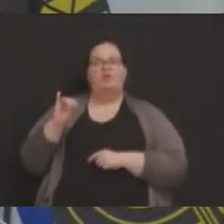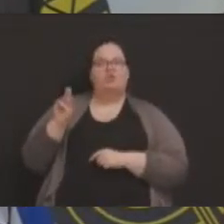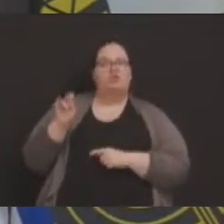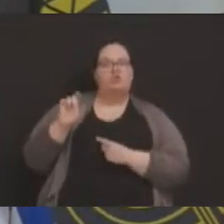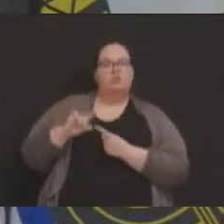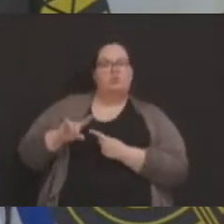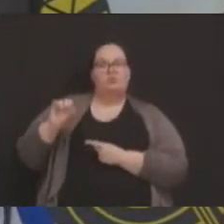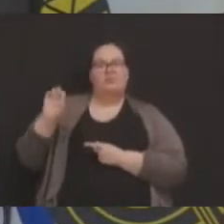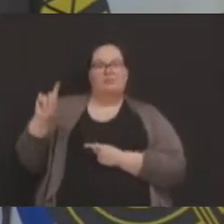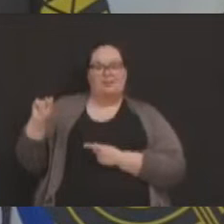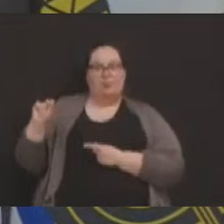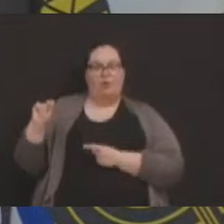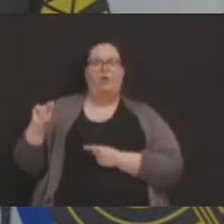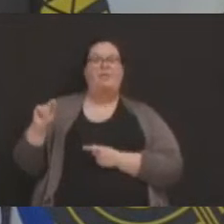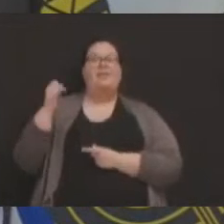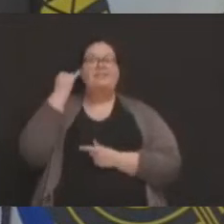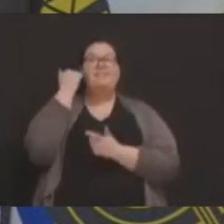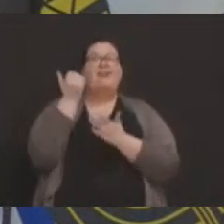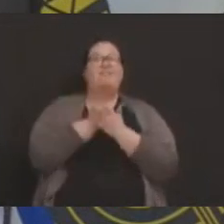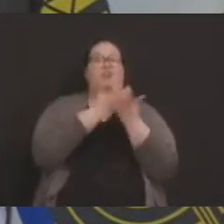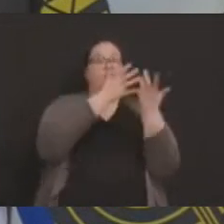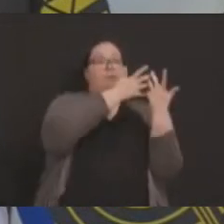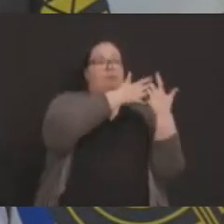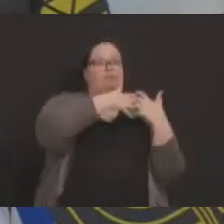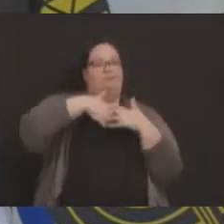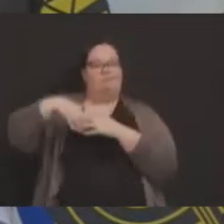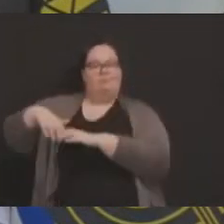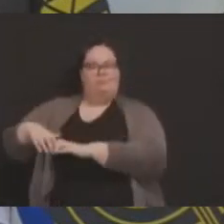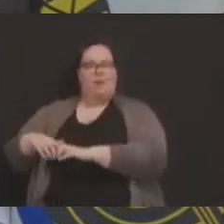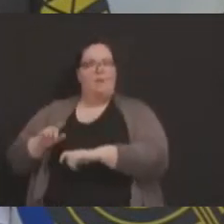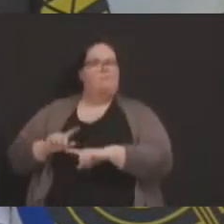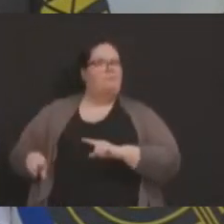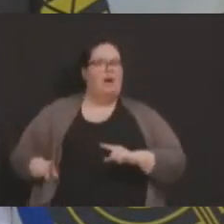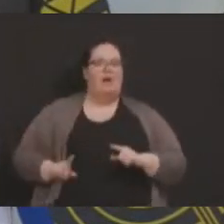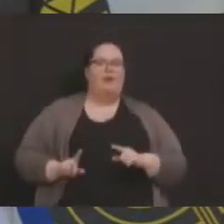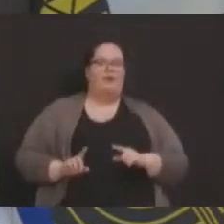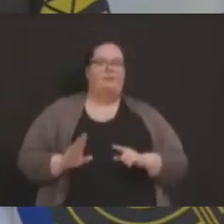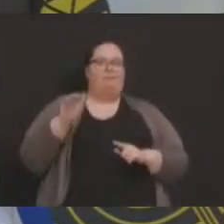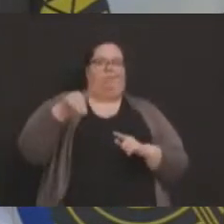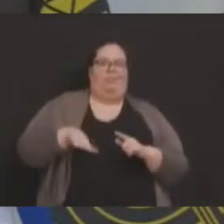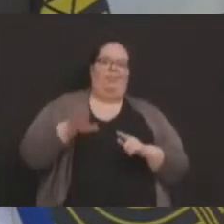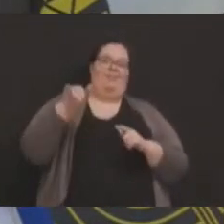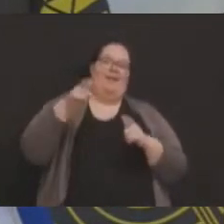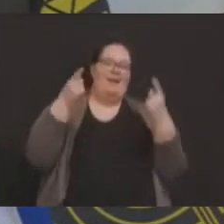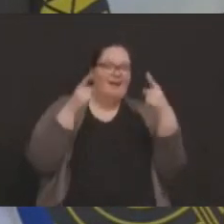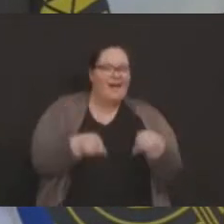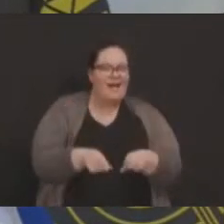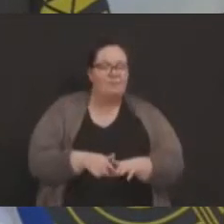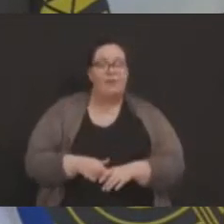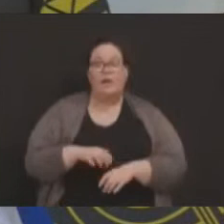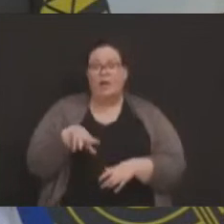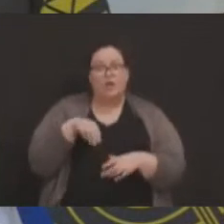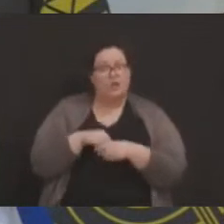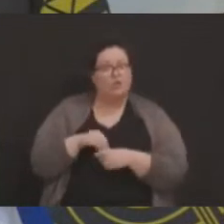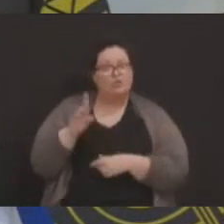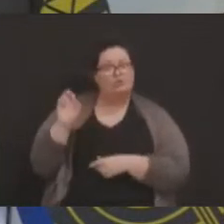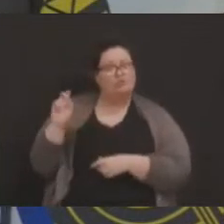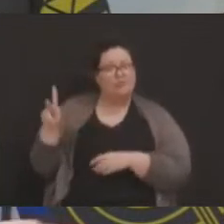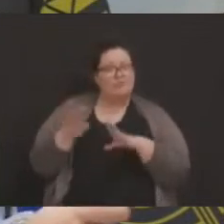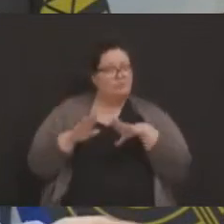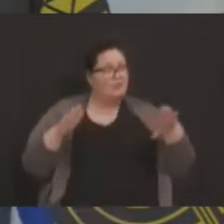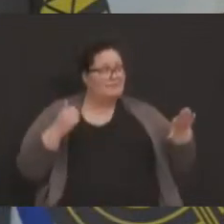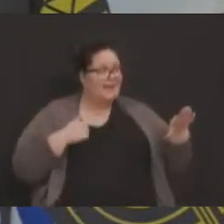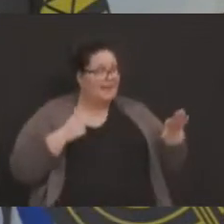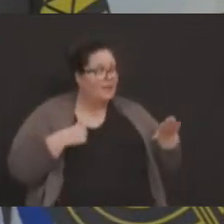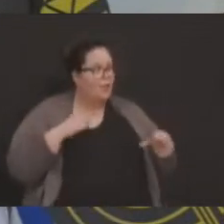are across the country in terms of the variants affecting us, the continuation of travel-related cases carrying those variants coming